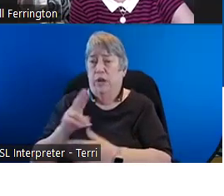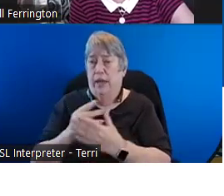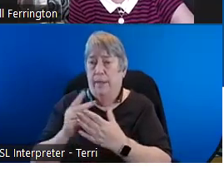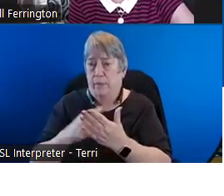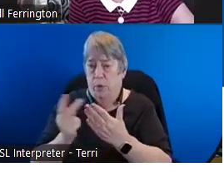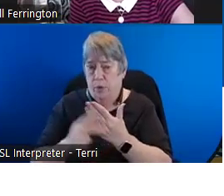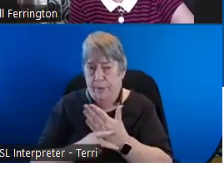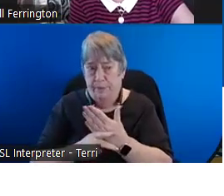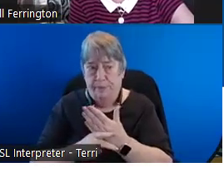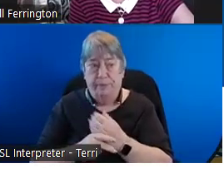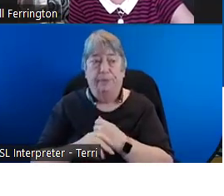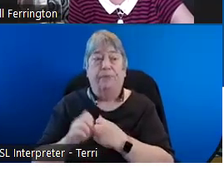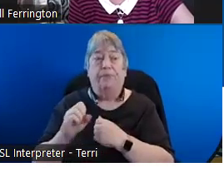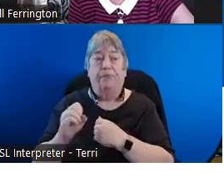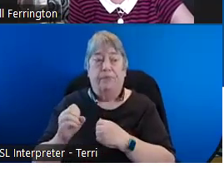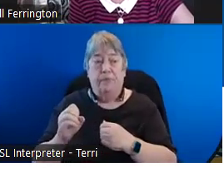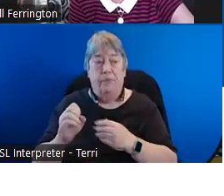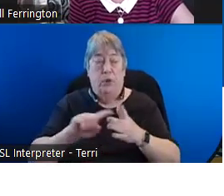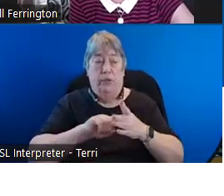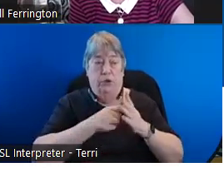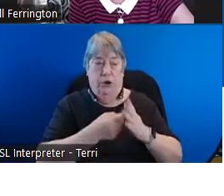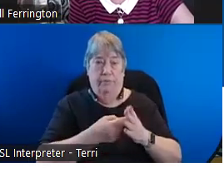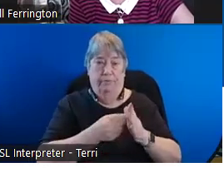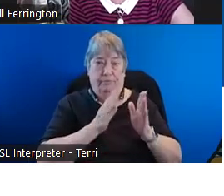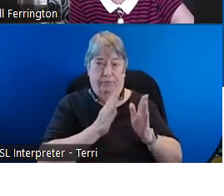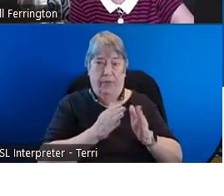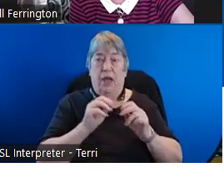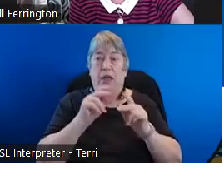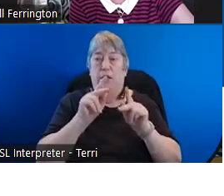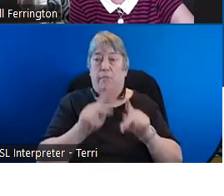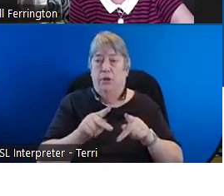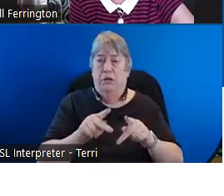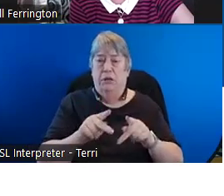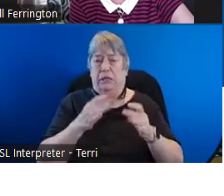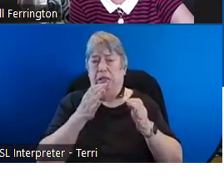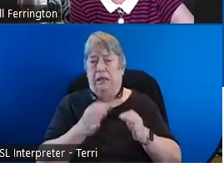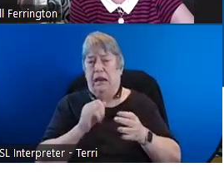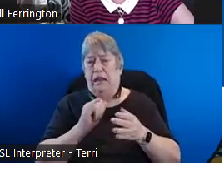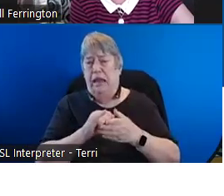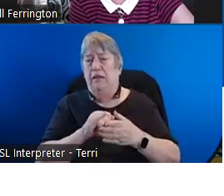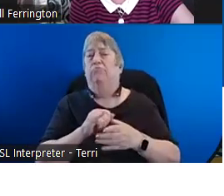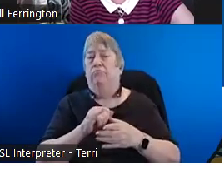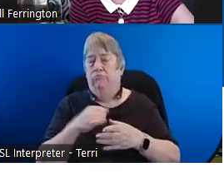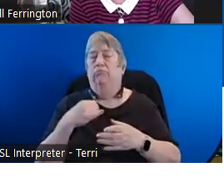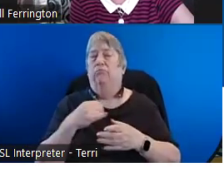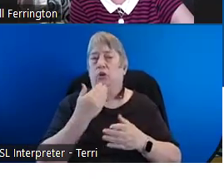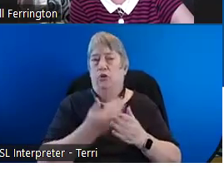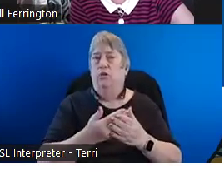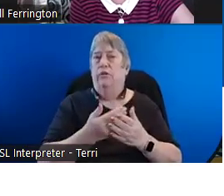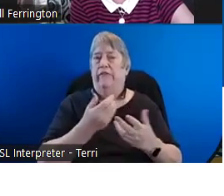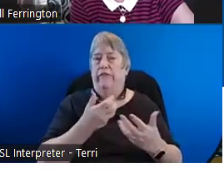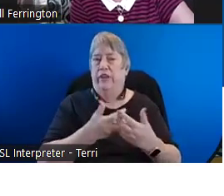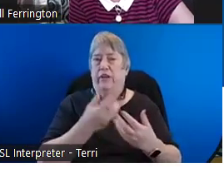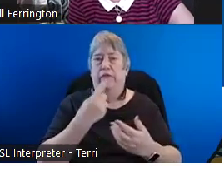So a person is deemed to be a supported employment candidate, usually very early on in the vocational rehabilitation